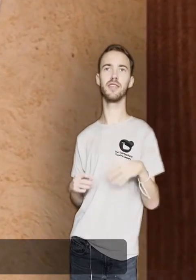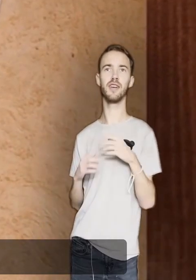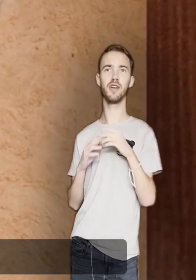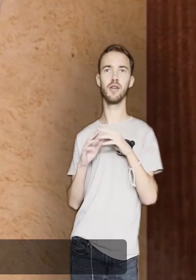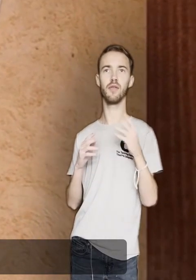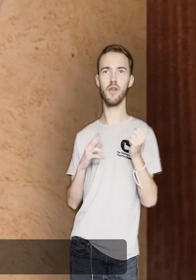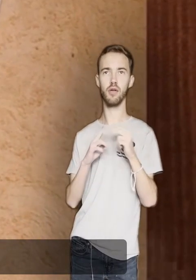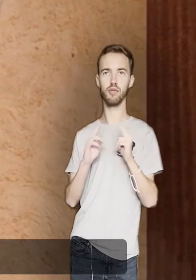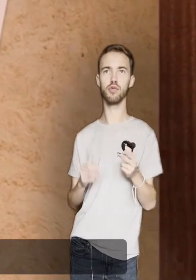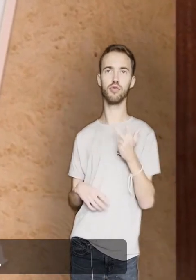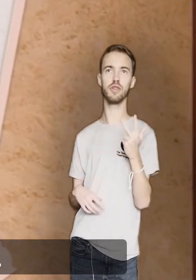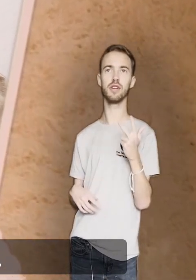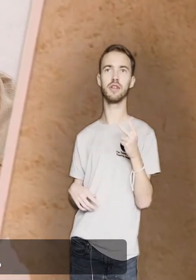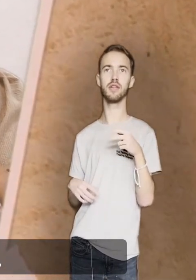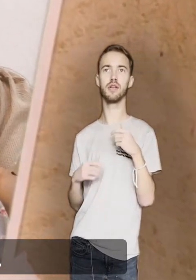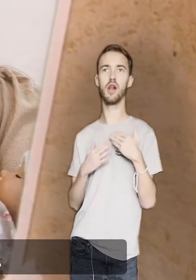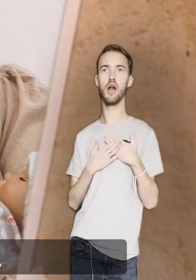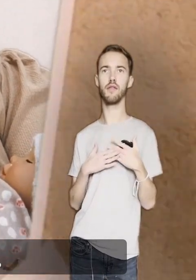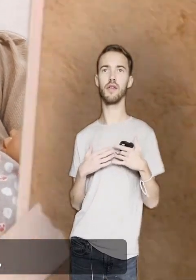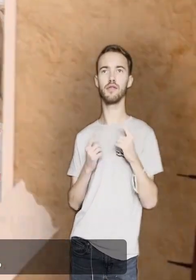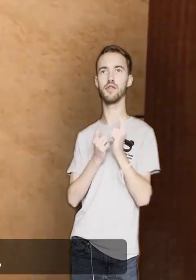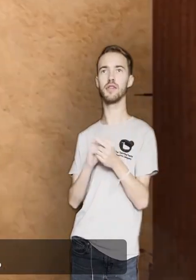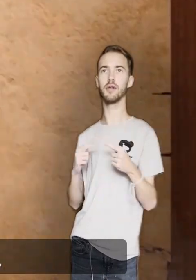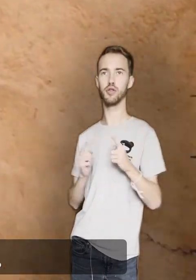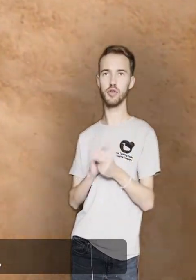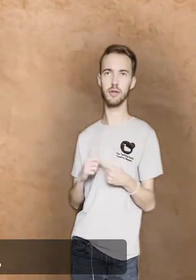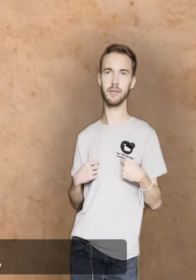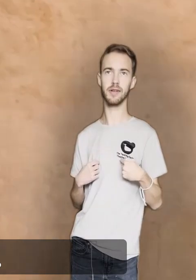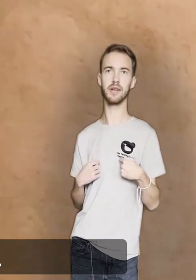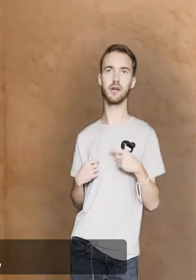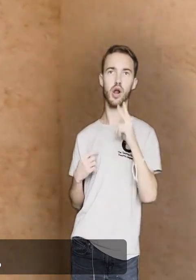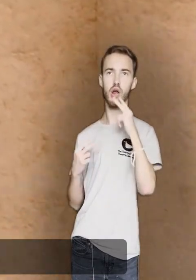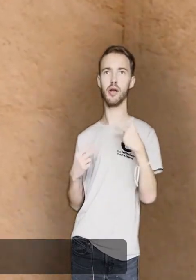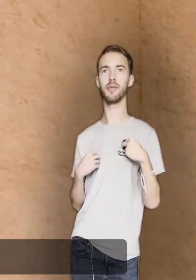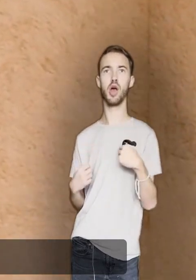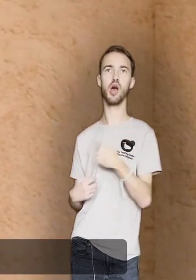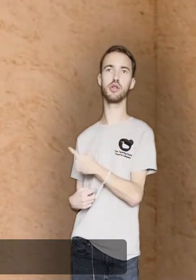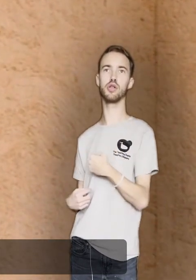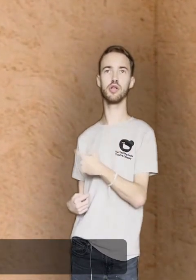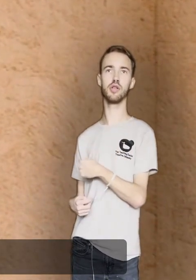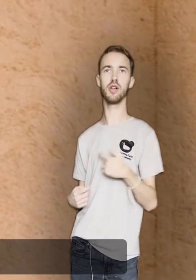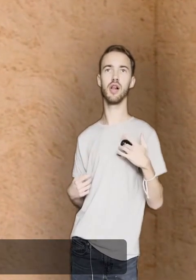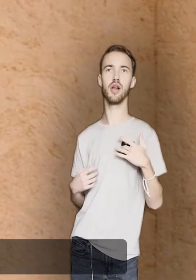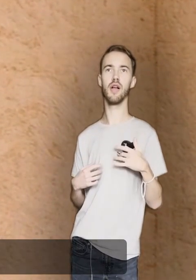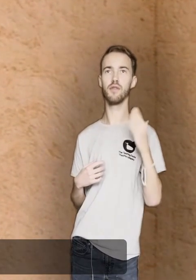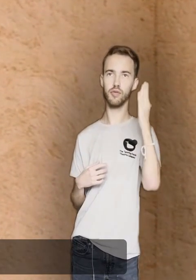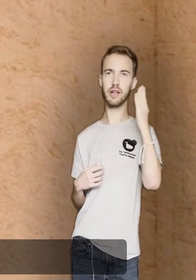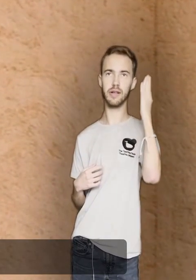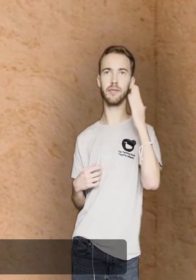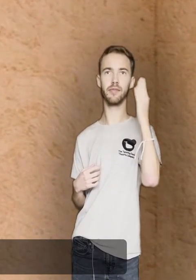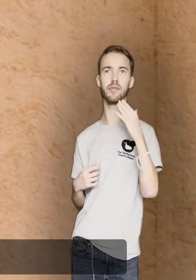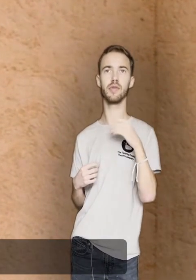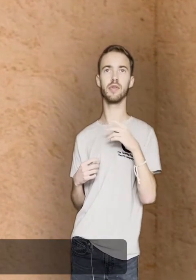built a home for 3, felt a love so big it shaved me. Look at you and me, we can live our